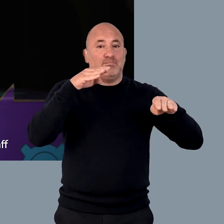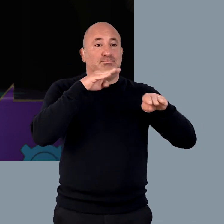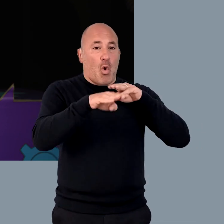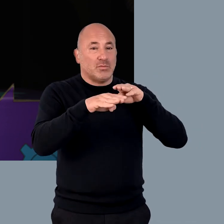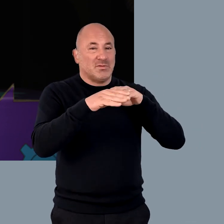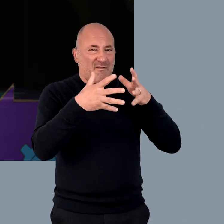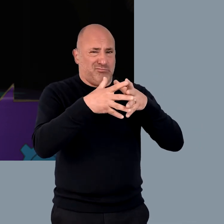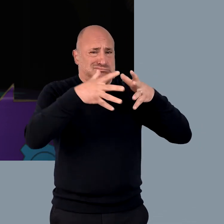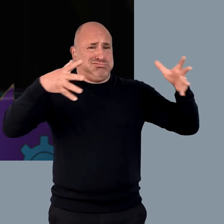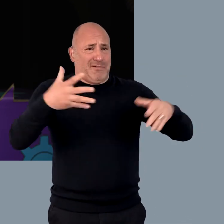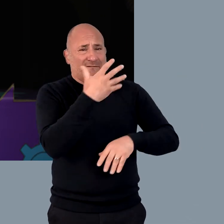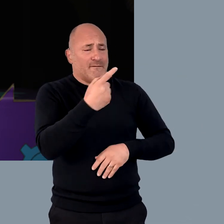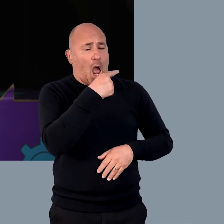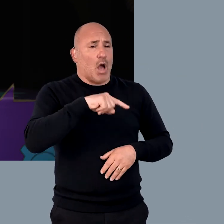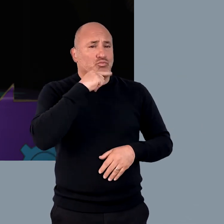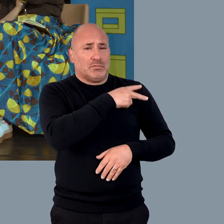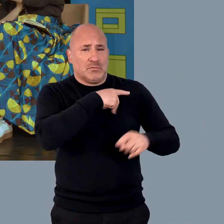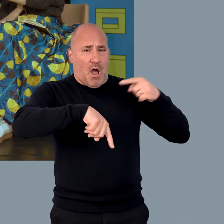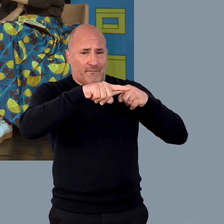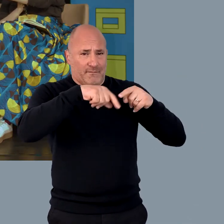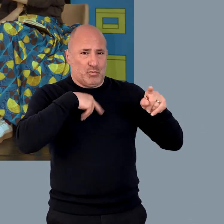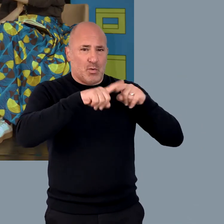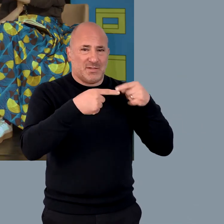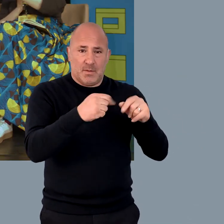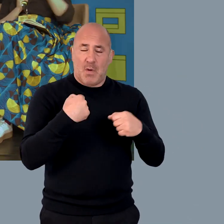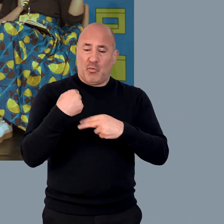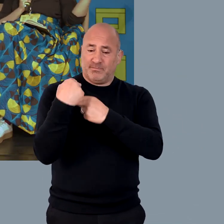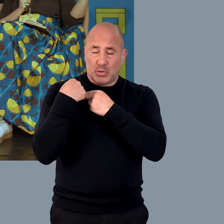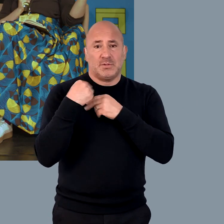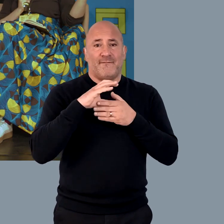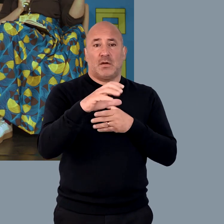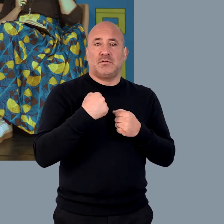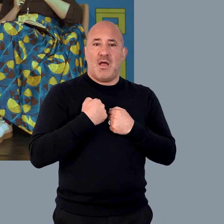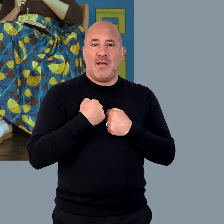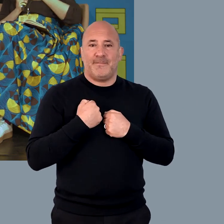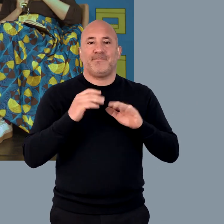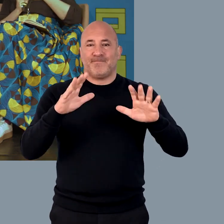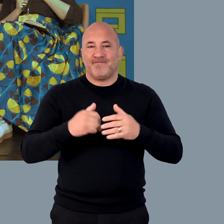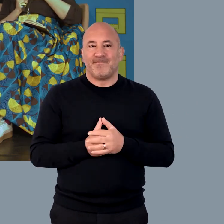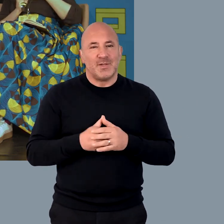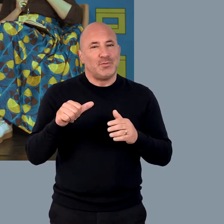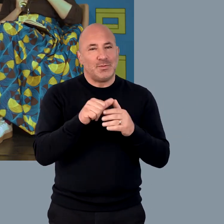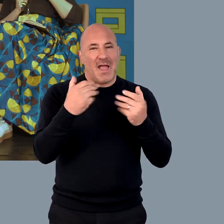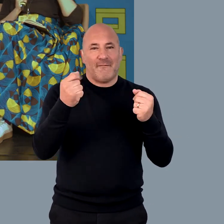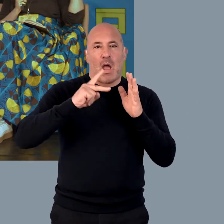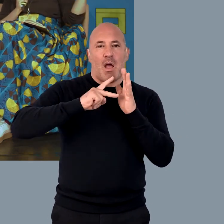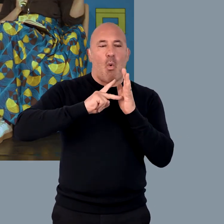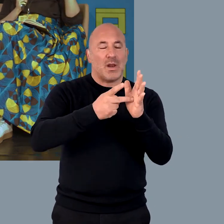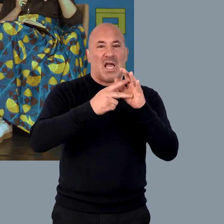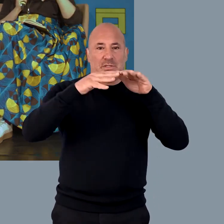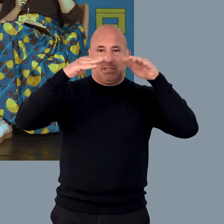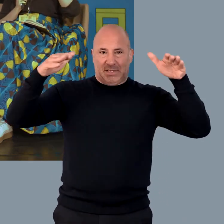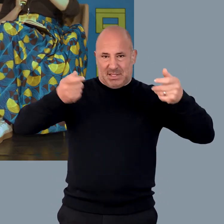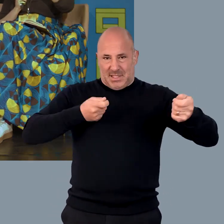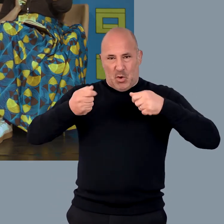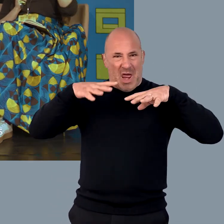of staff differently to the bigger sports that have 50 to 100 members of staff. And that's my responsibility as a funder to do that. So I